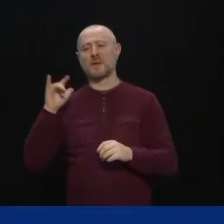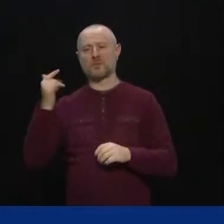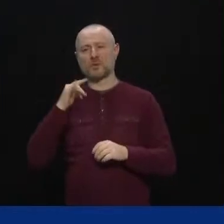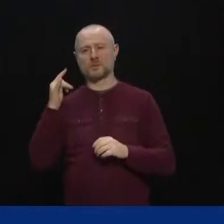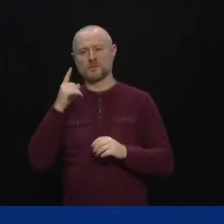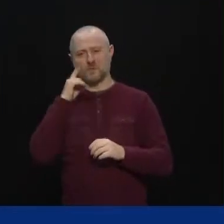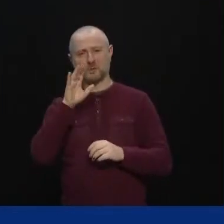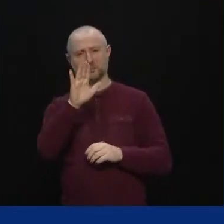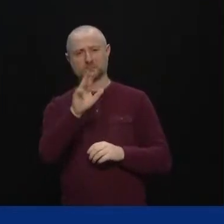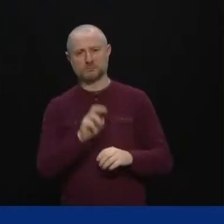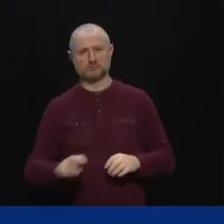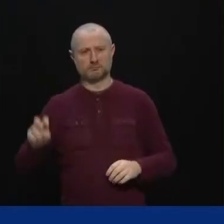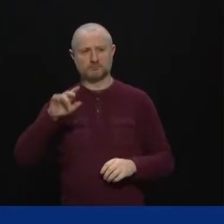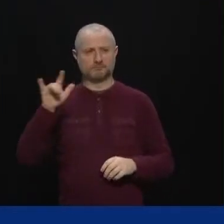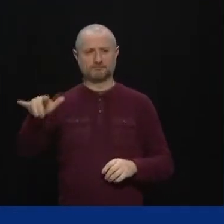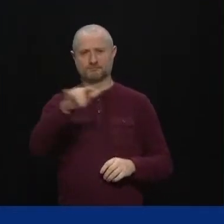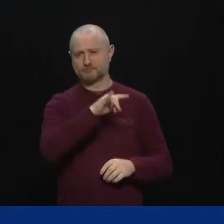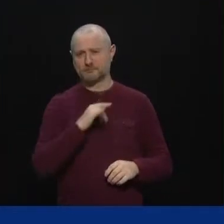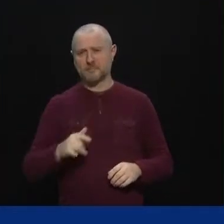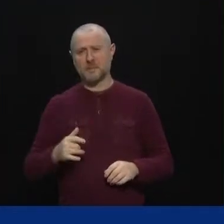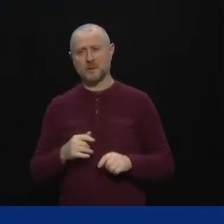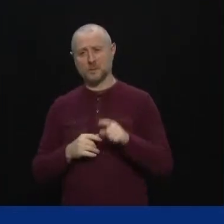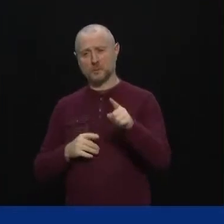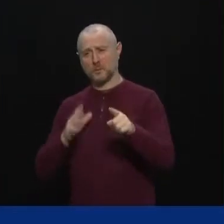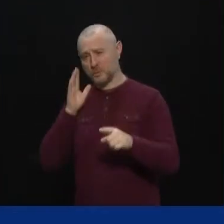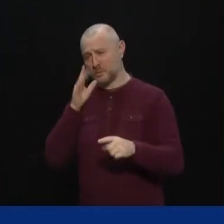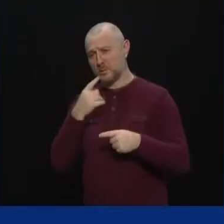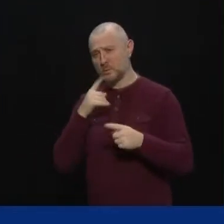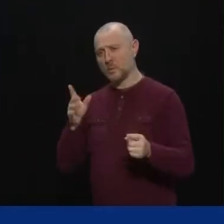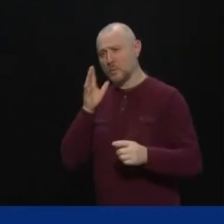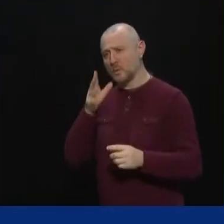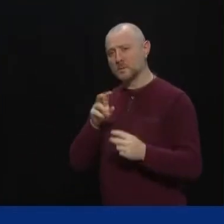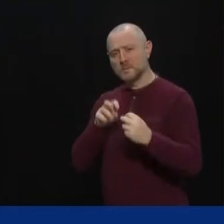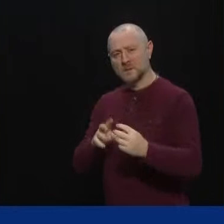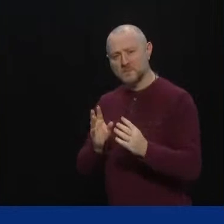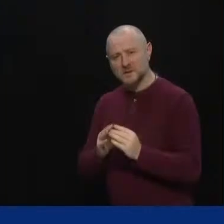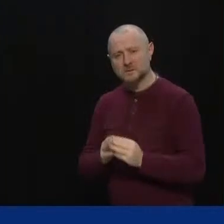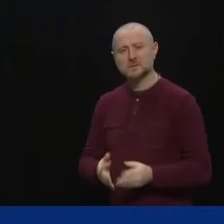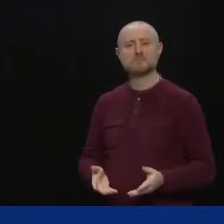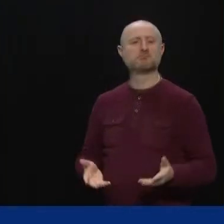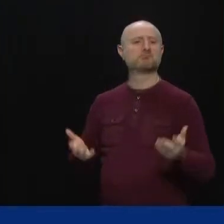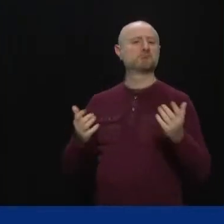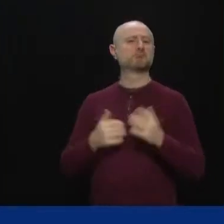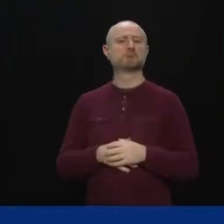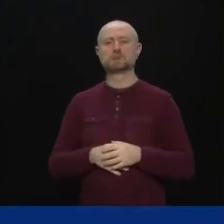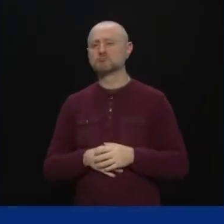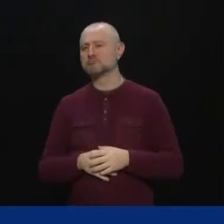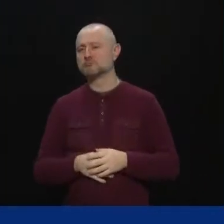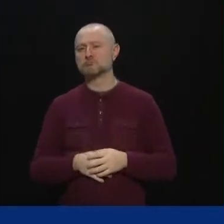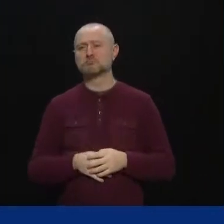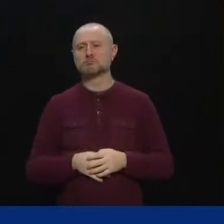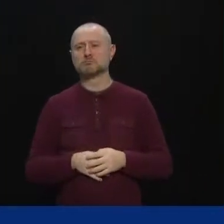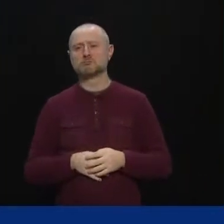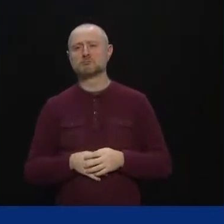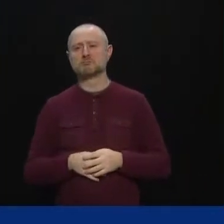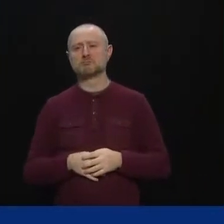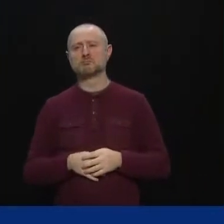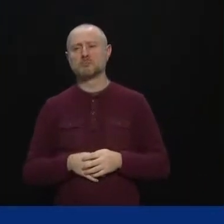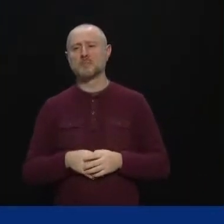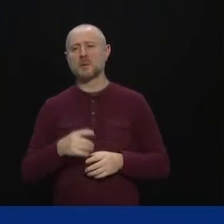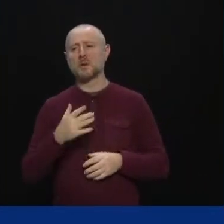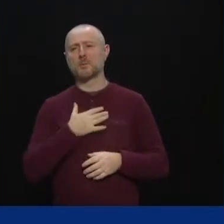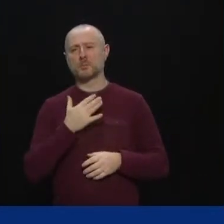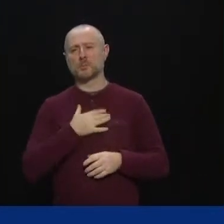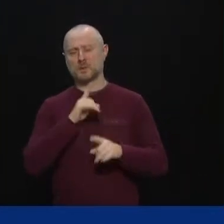you reveal who you've been meeting with in some of these private meetings? And secondly, I have a question for Dr. Bassett. Okay, sure. And I'm happy to answer